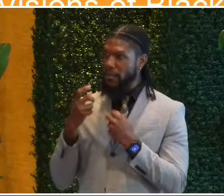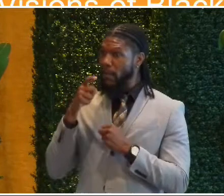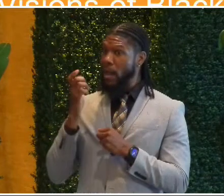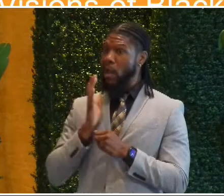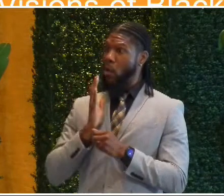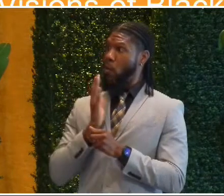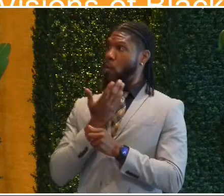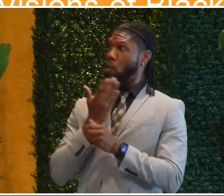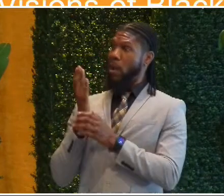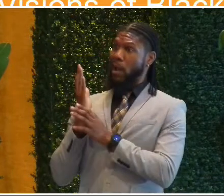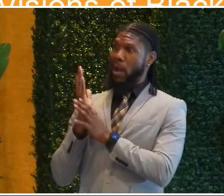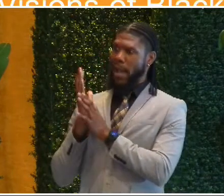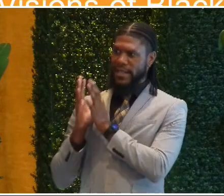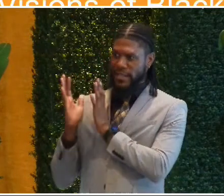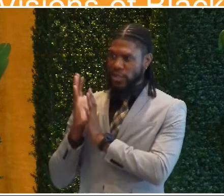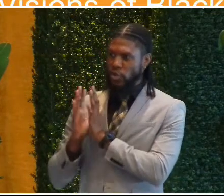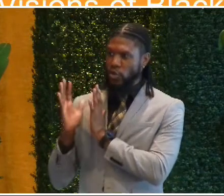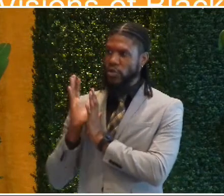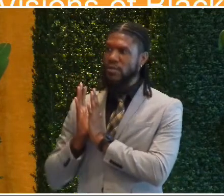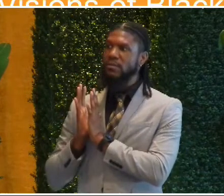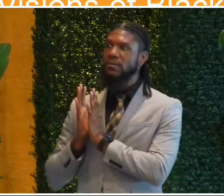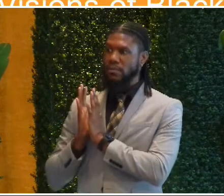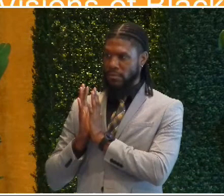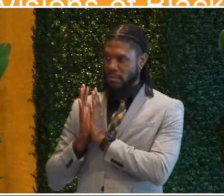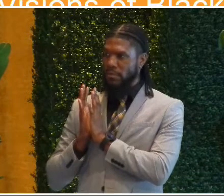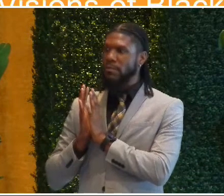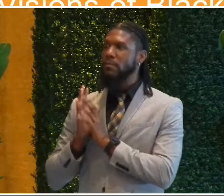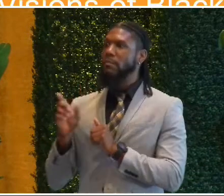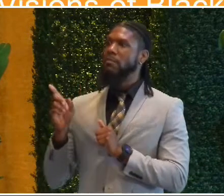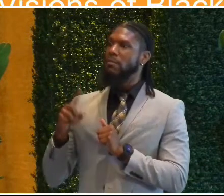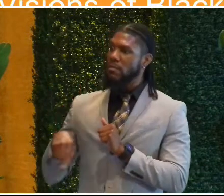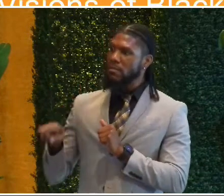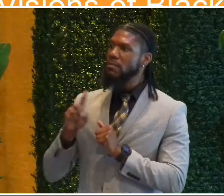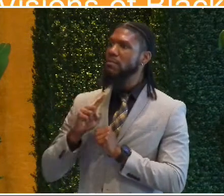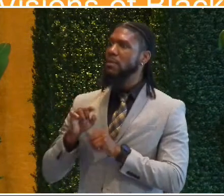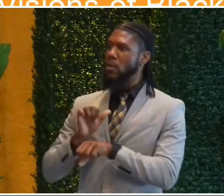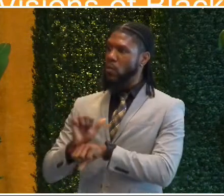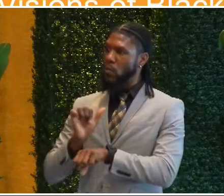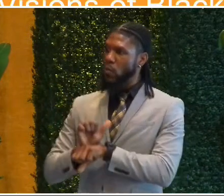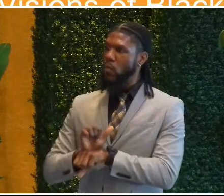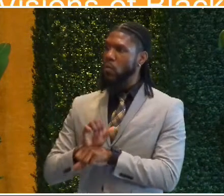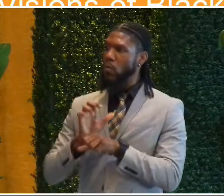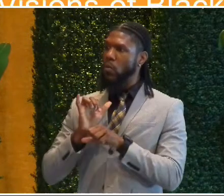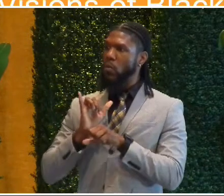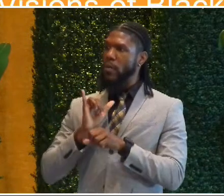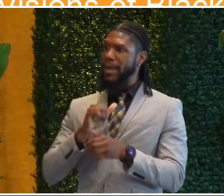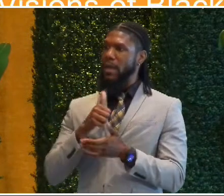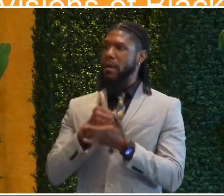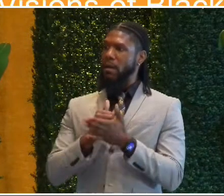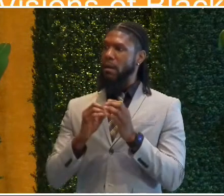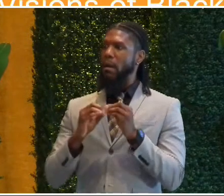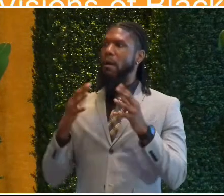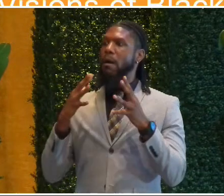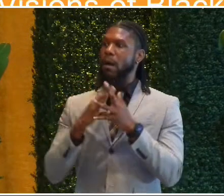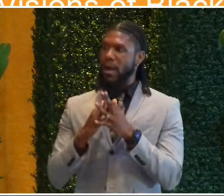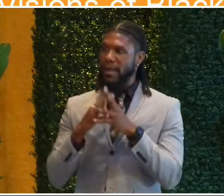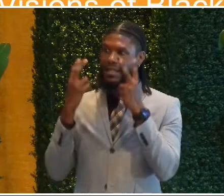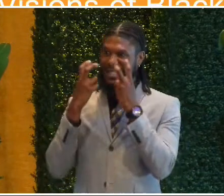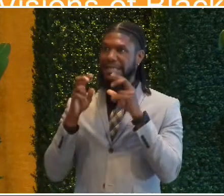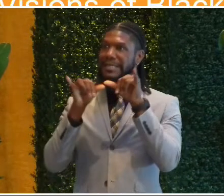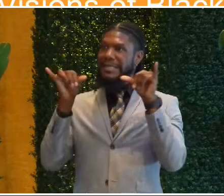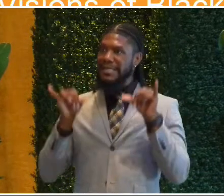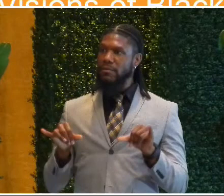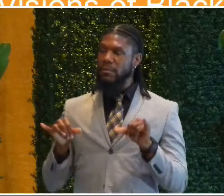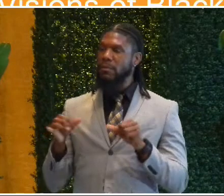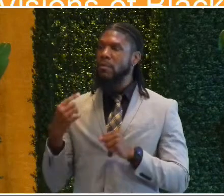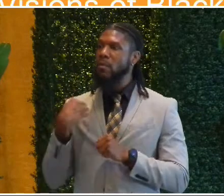capitalist system run. Like, I don't understand how that's not clear to folks. We are not going to get free through capitalism. We are